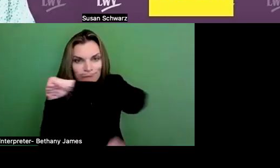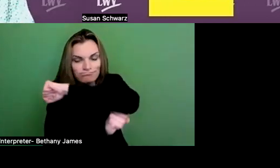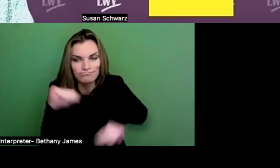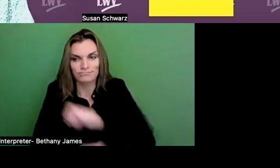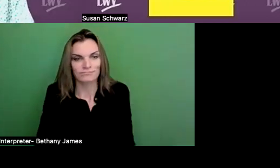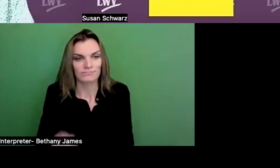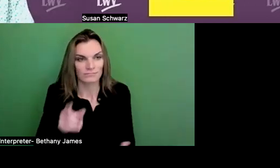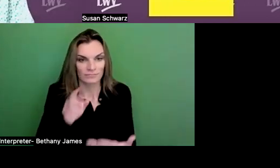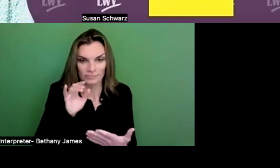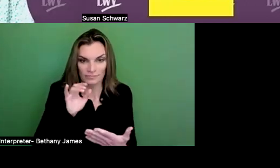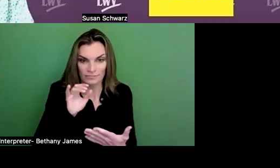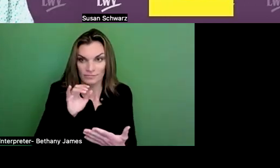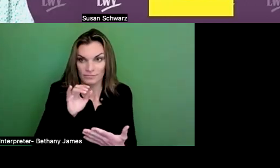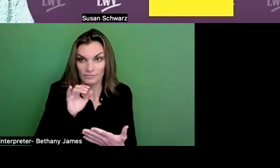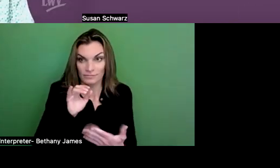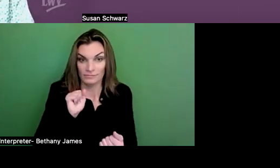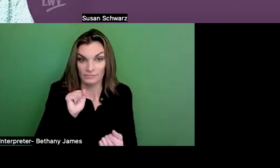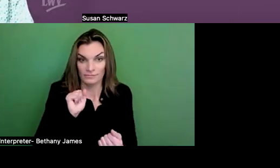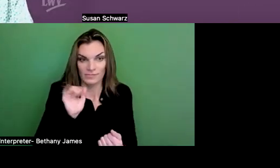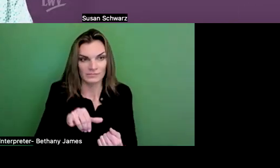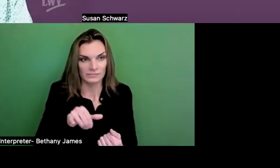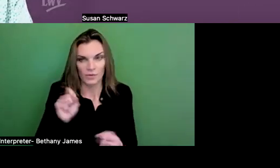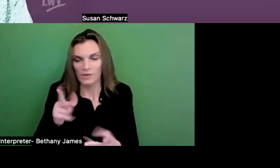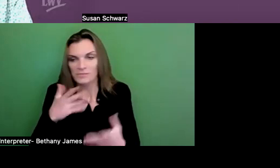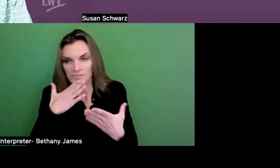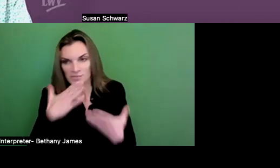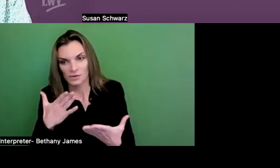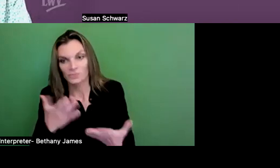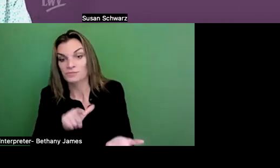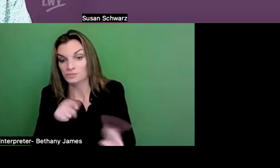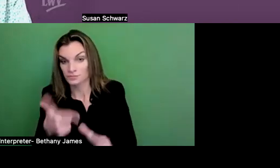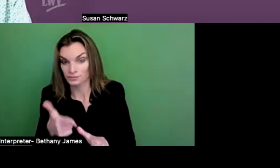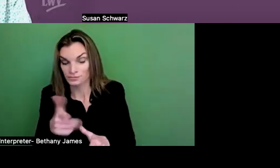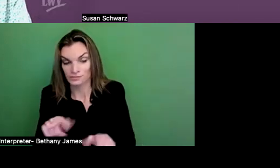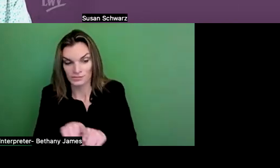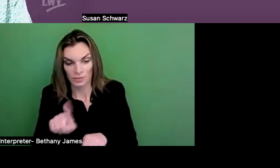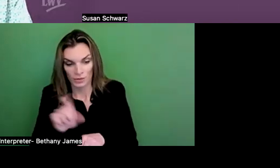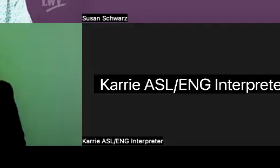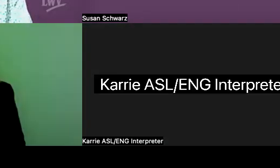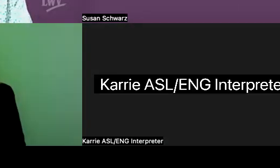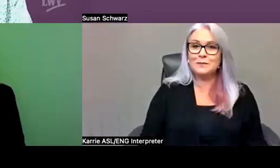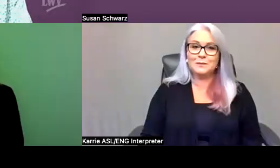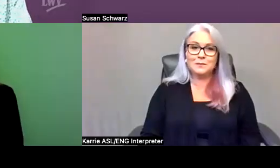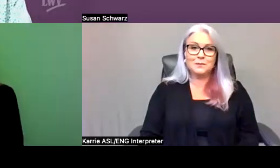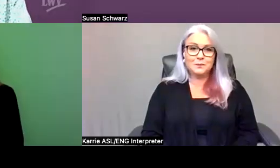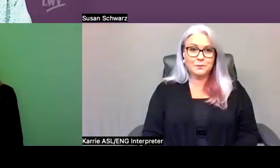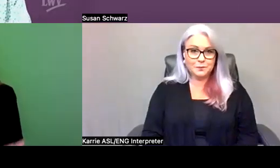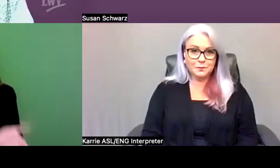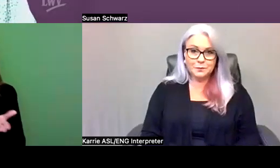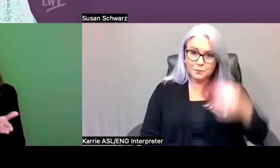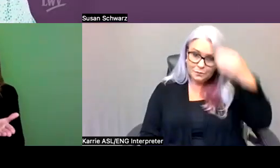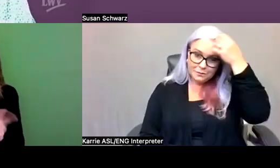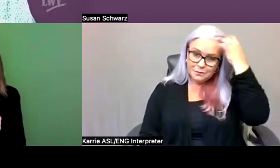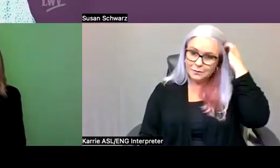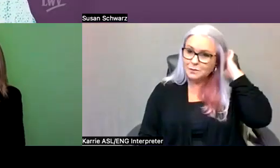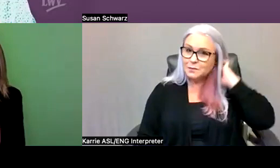Thank you. double-edged sword. Thank you. Mr. Rossillo, same question? Can you repeat the question? I'm sorry.